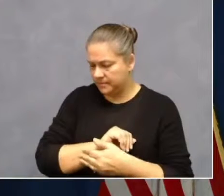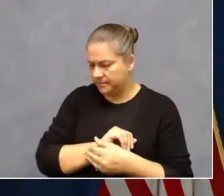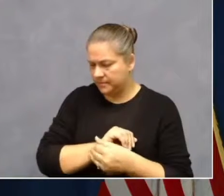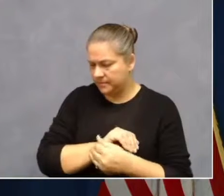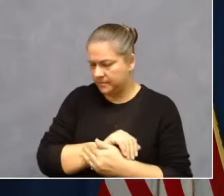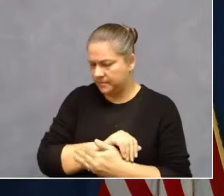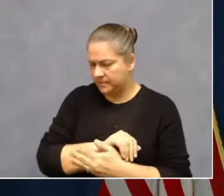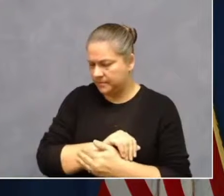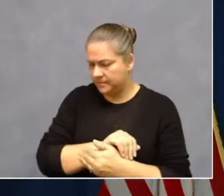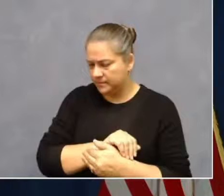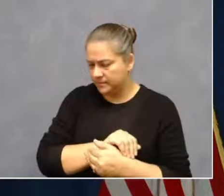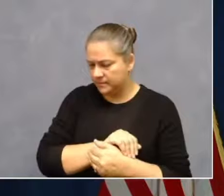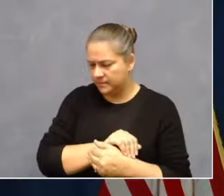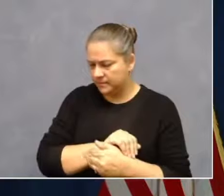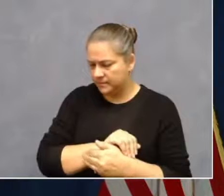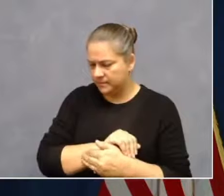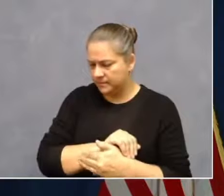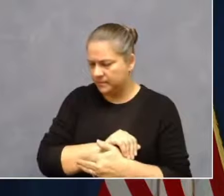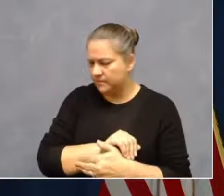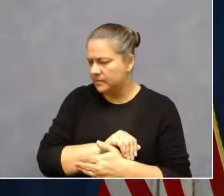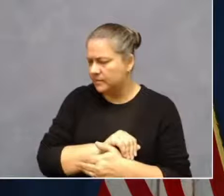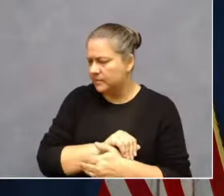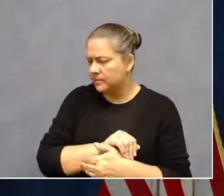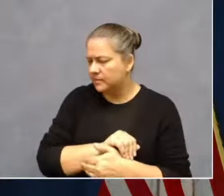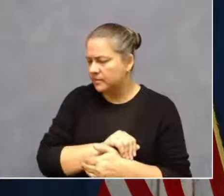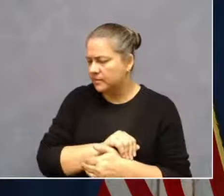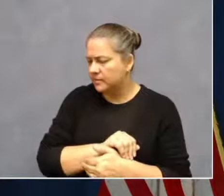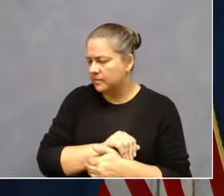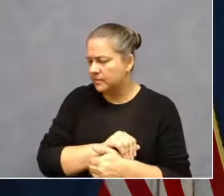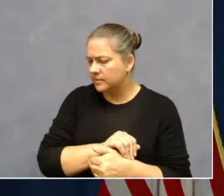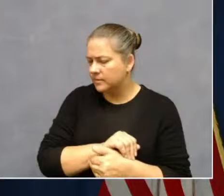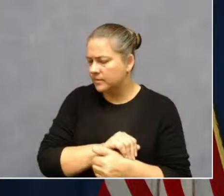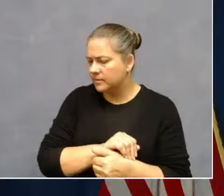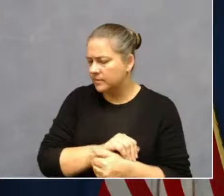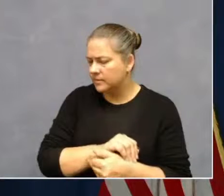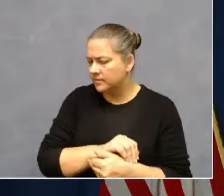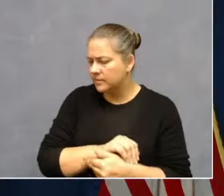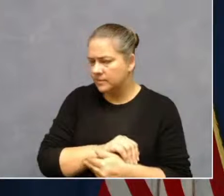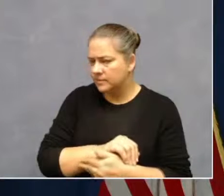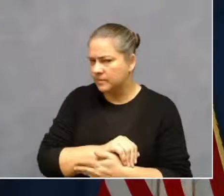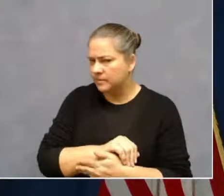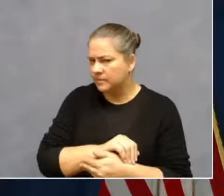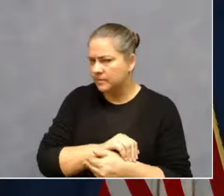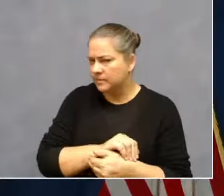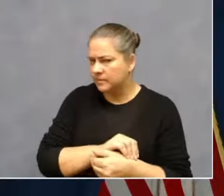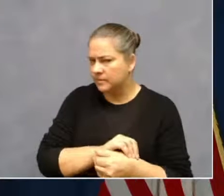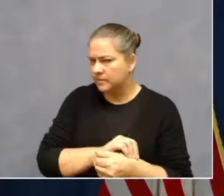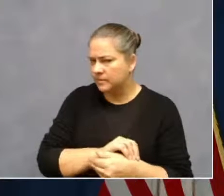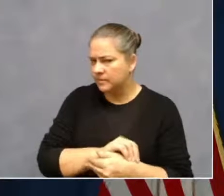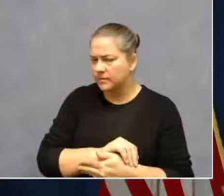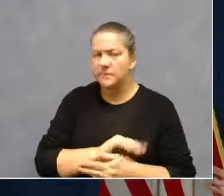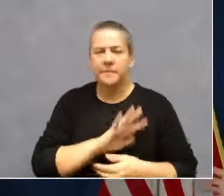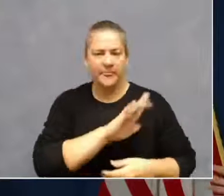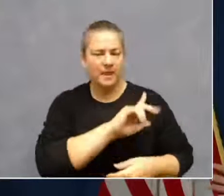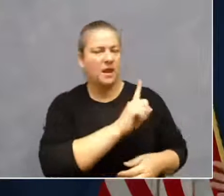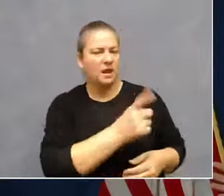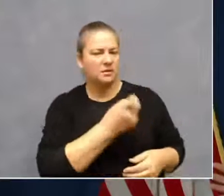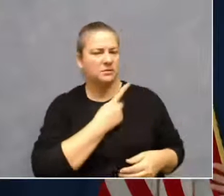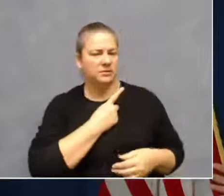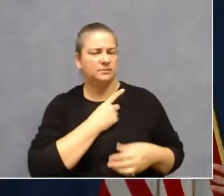why are we not, making some of those really tough decisions like we saw at the beginning of this pandemic? The question is about,